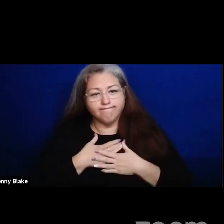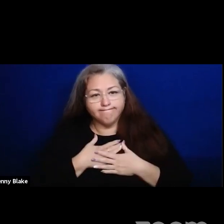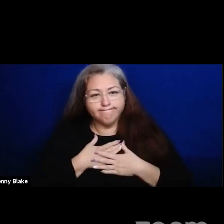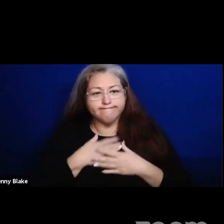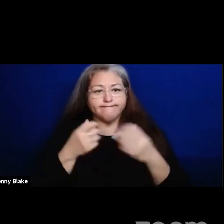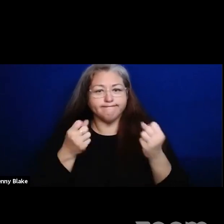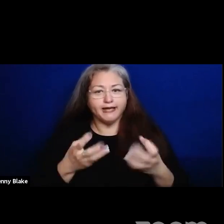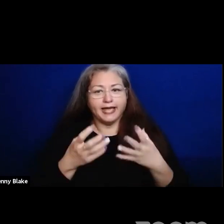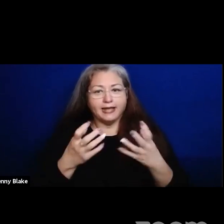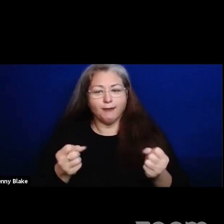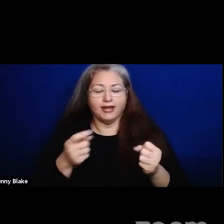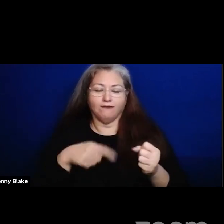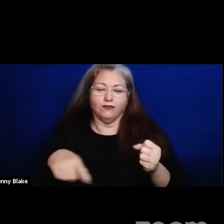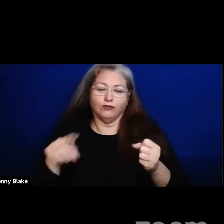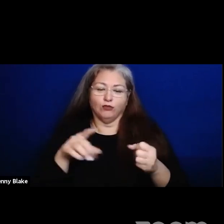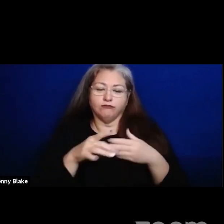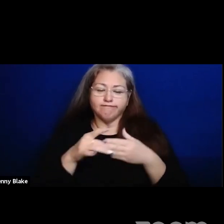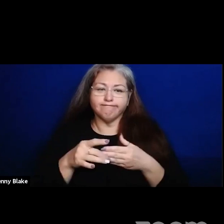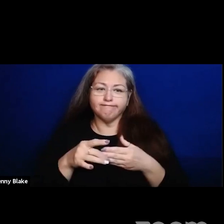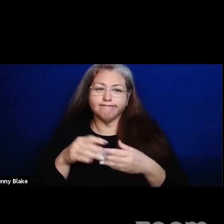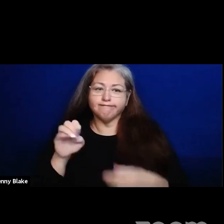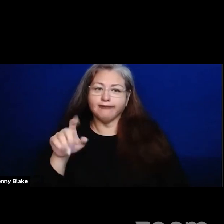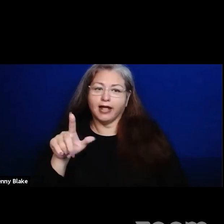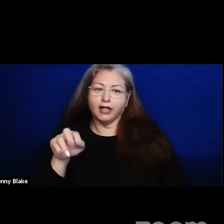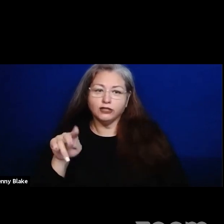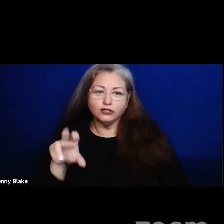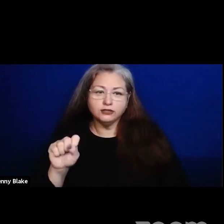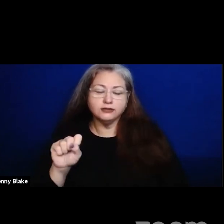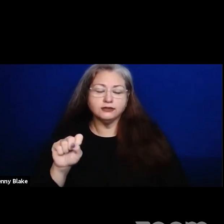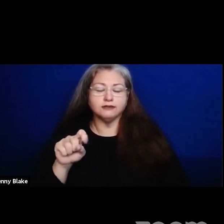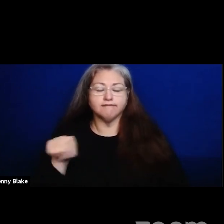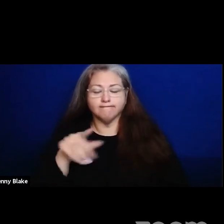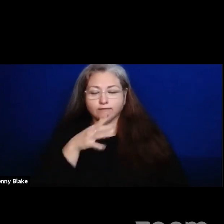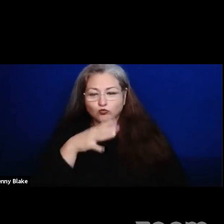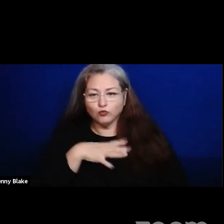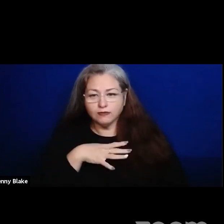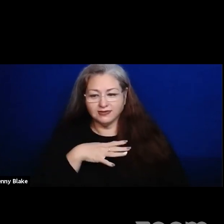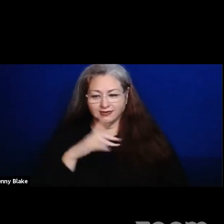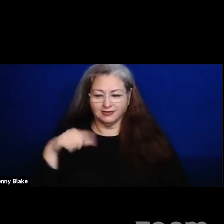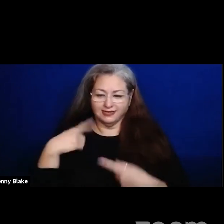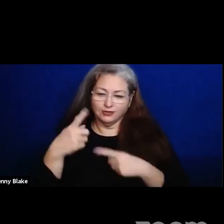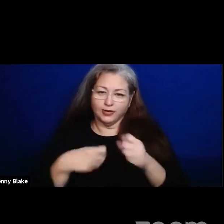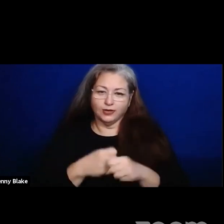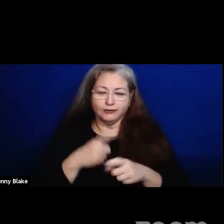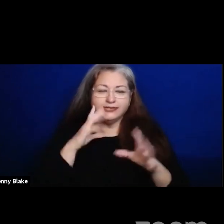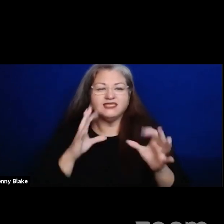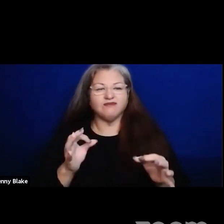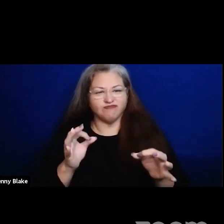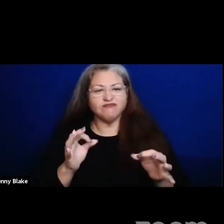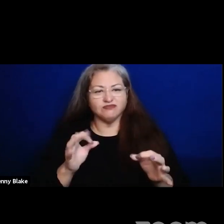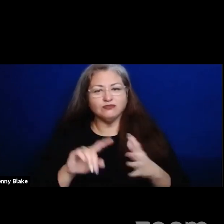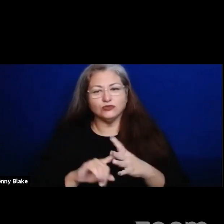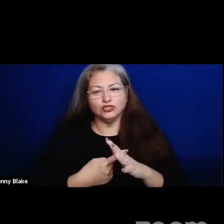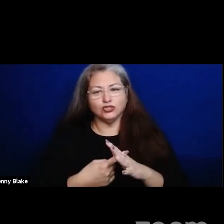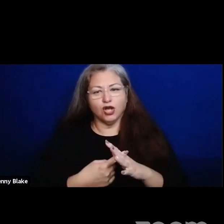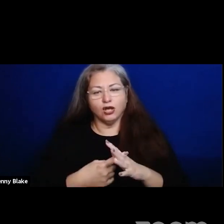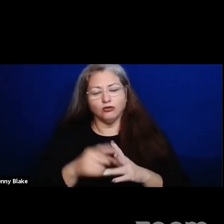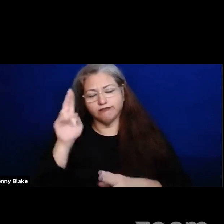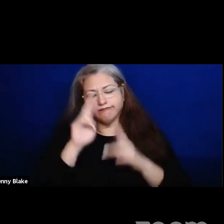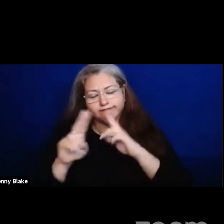those elders, many of those women in the past year, and we decided we were going to begin by remembering them.